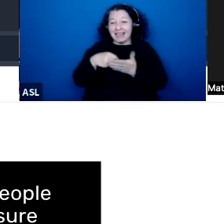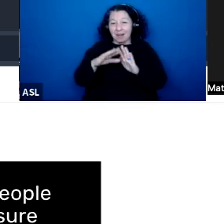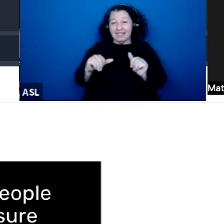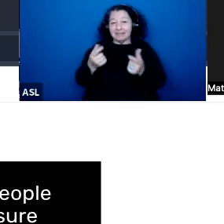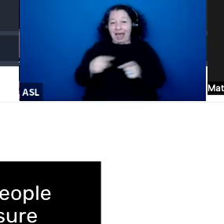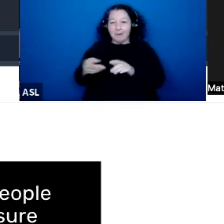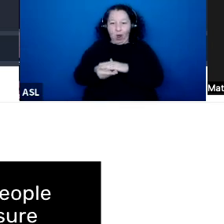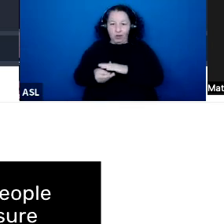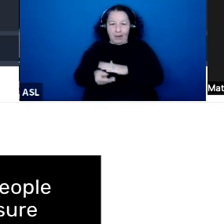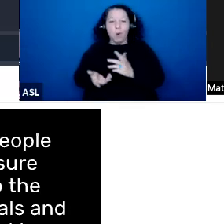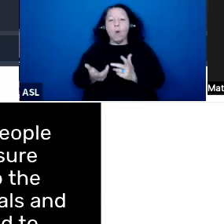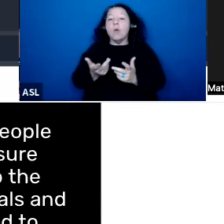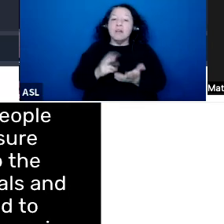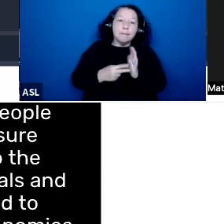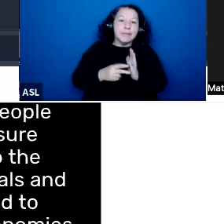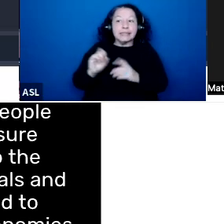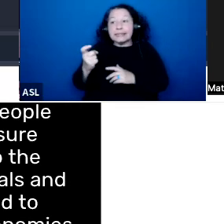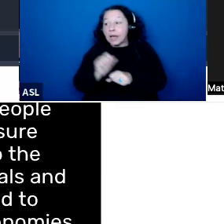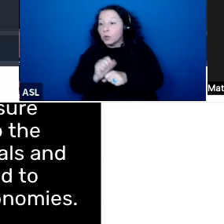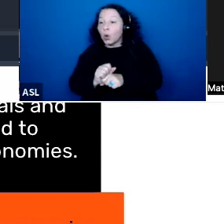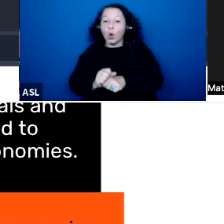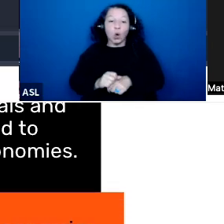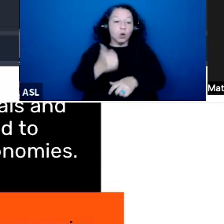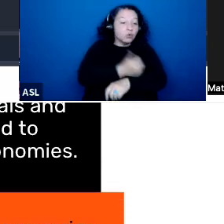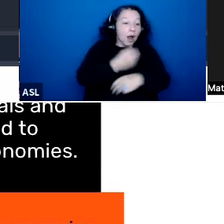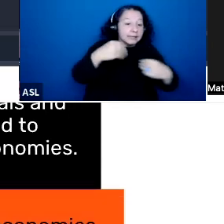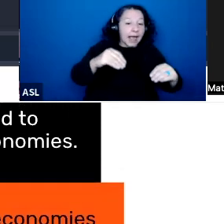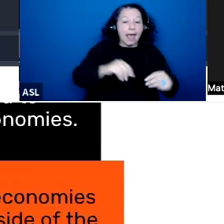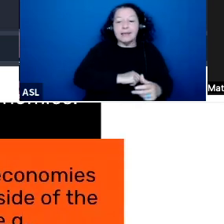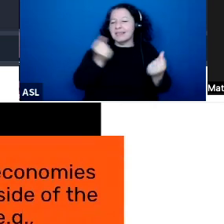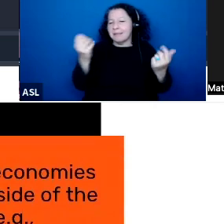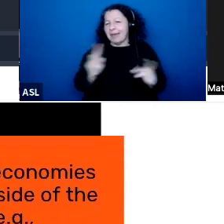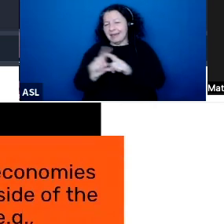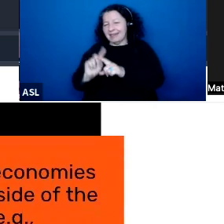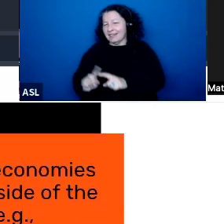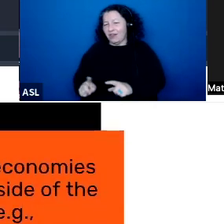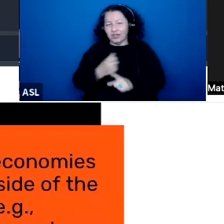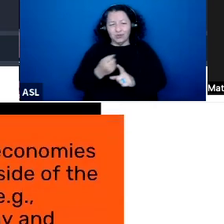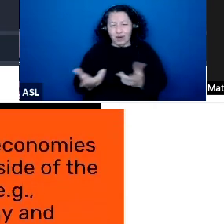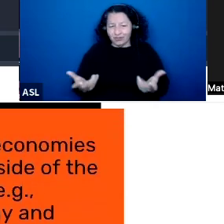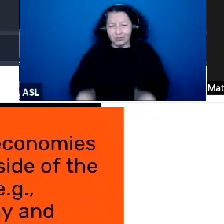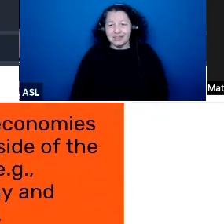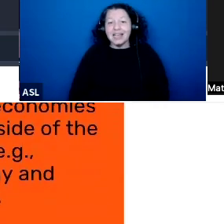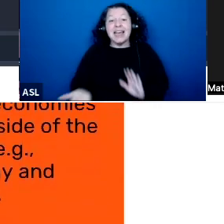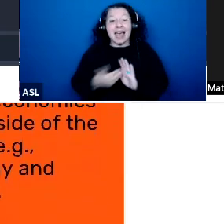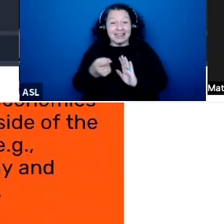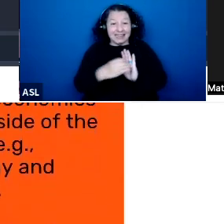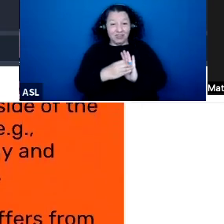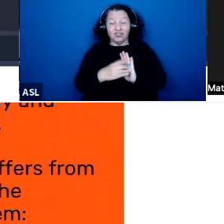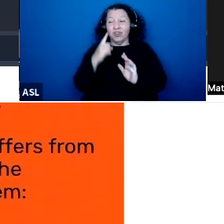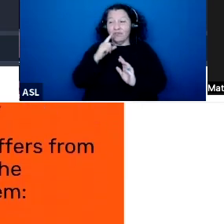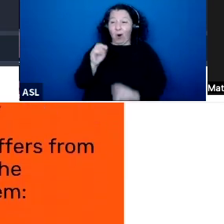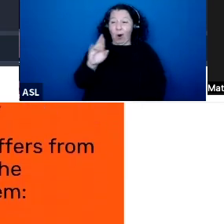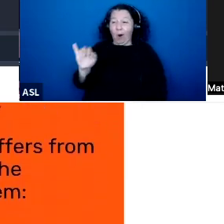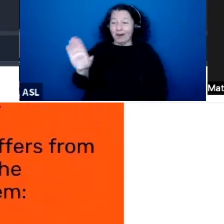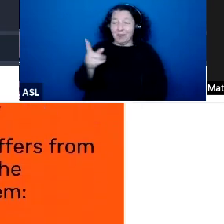happening underneath the table, quote unquote. So that can mean sex work, that can mean selling drugs, that can mean a lot of different things. And in this section, again, to